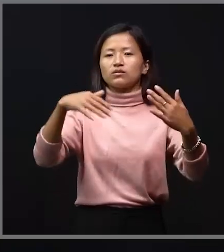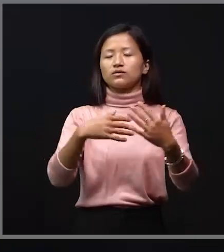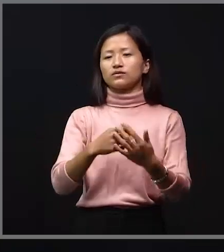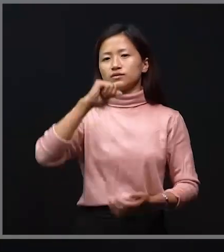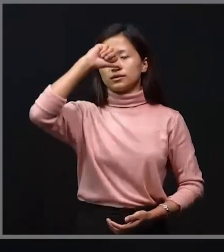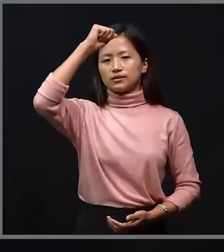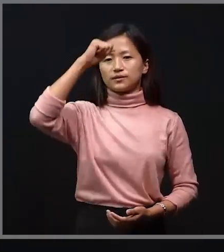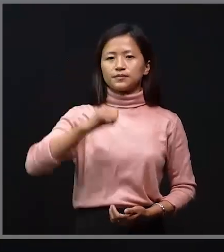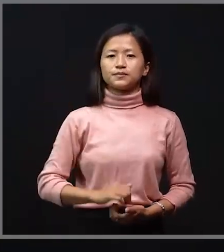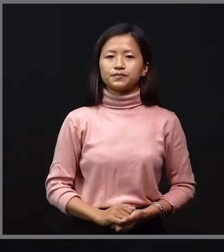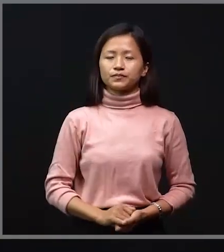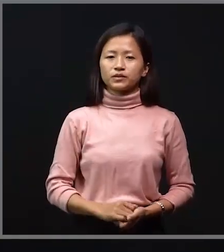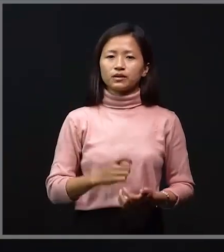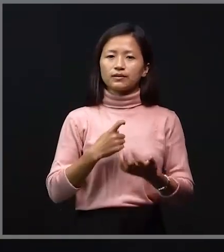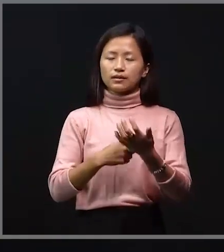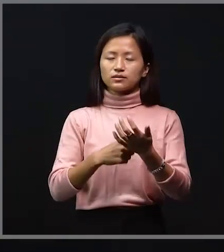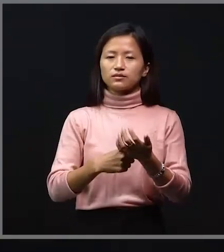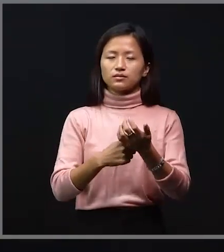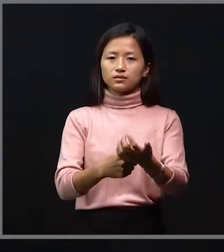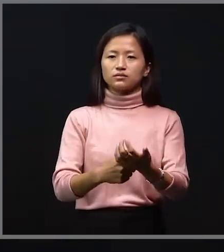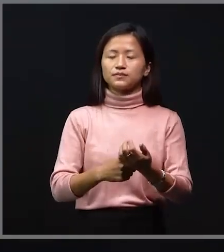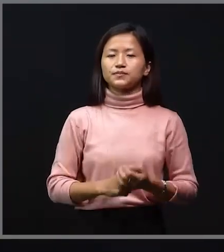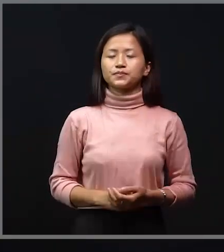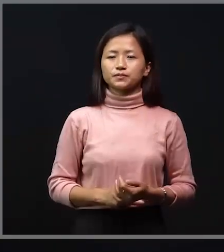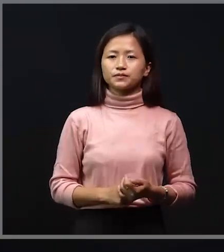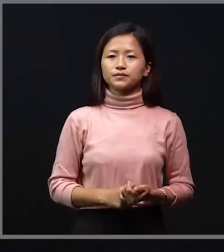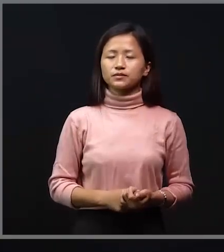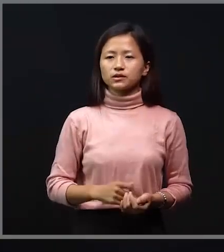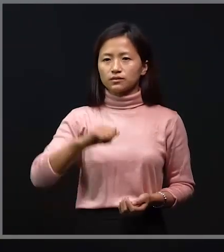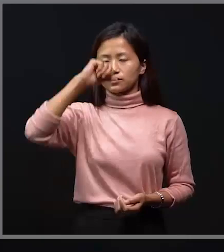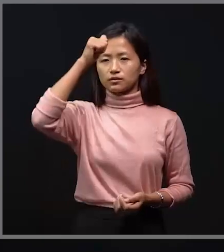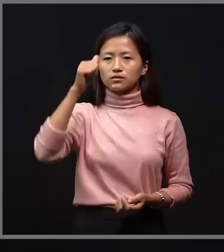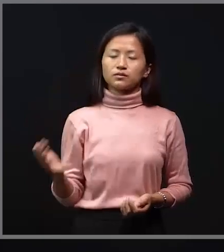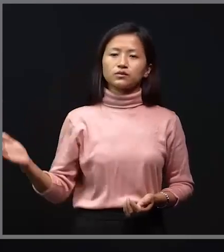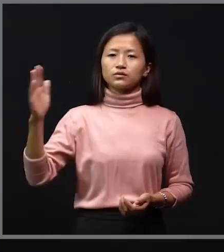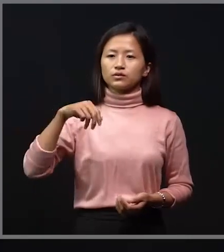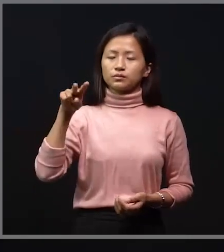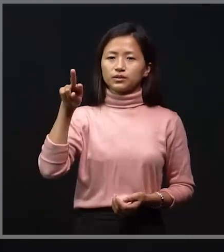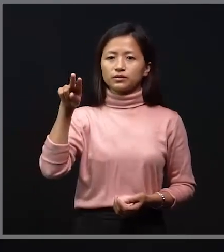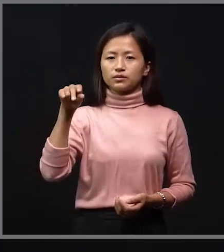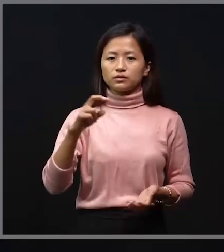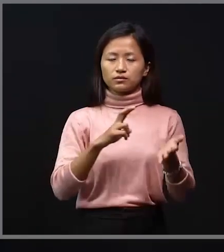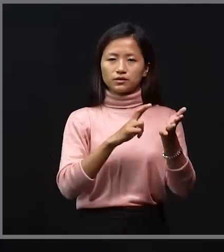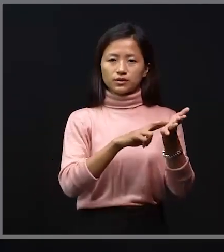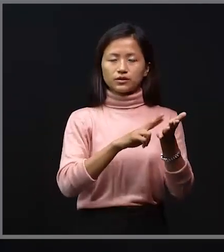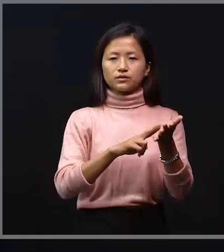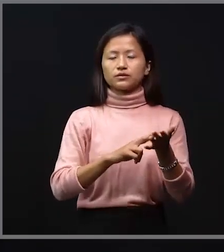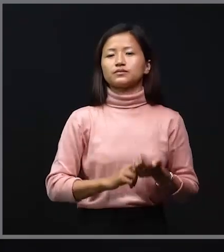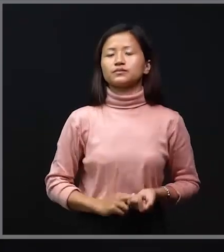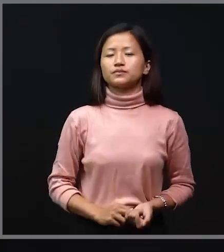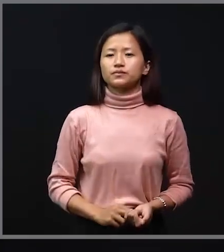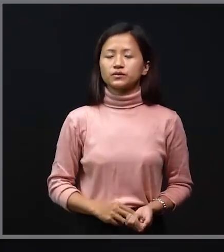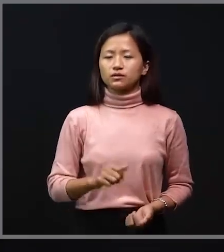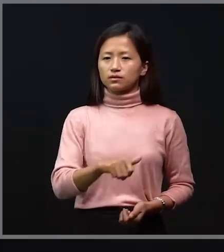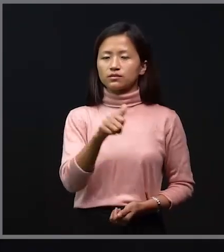India. So this is also one reason which made the Indians come to know about the meaning of nationalism. Then